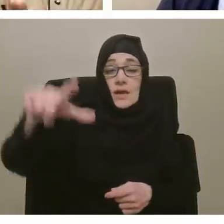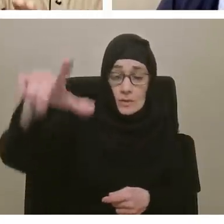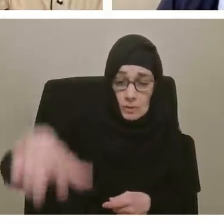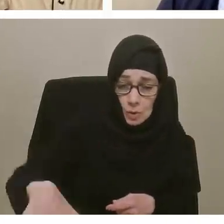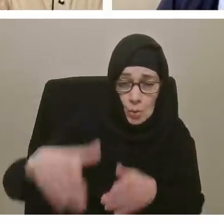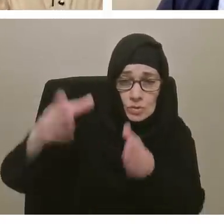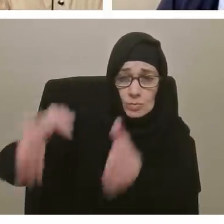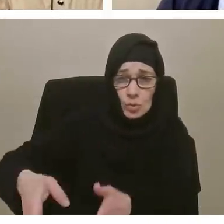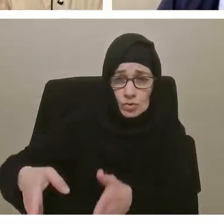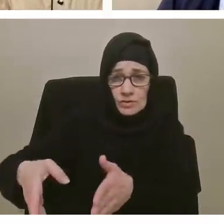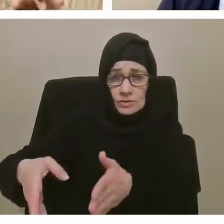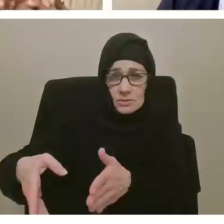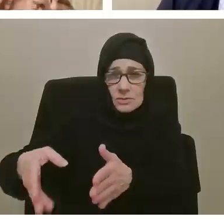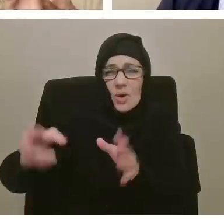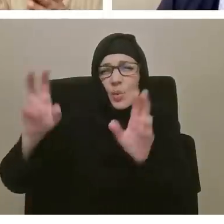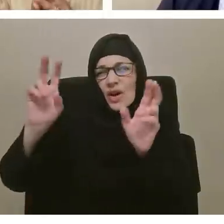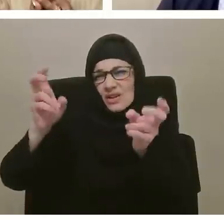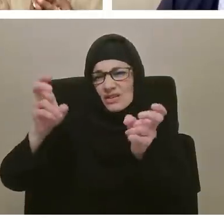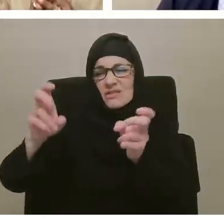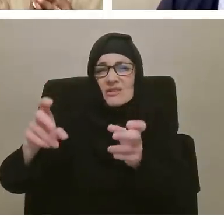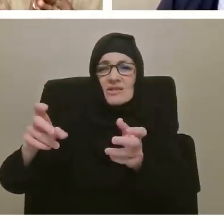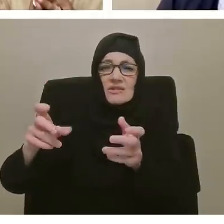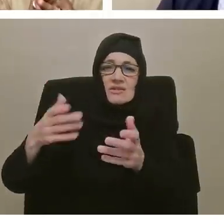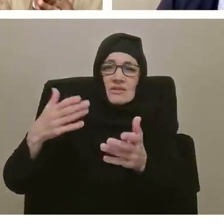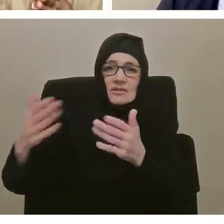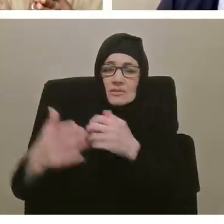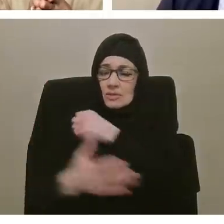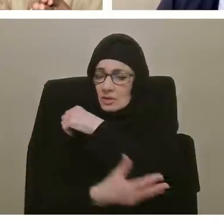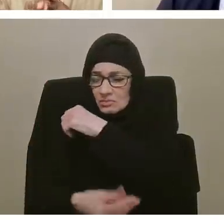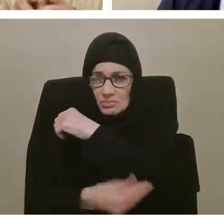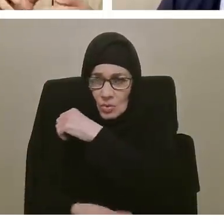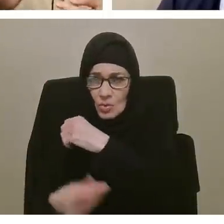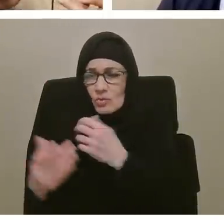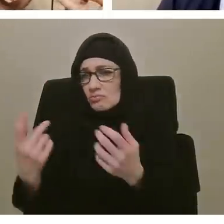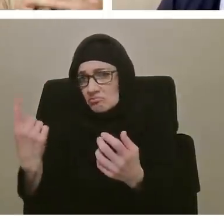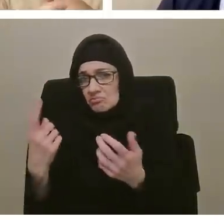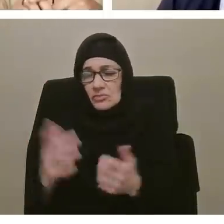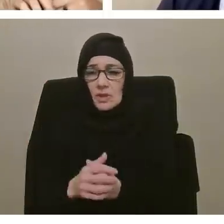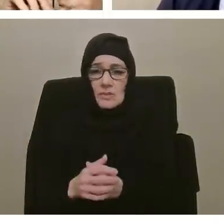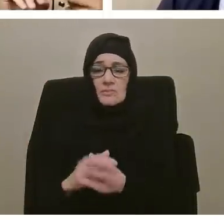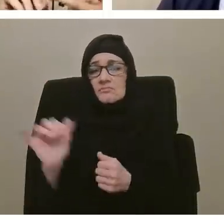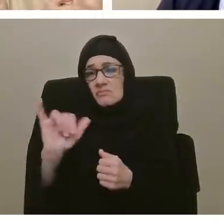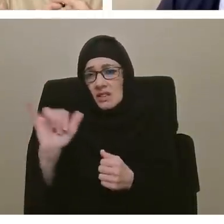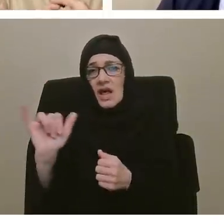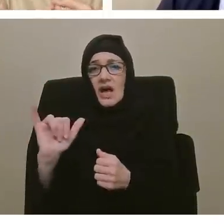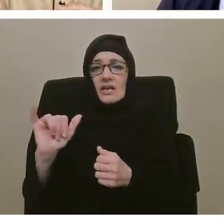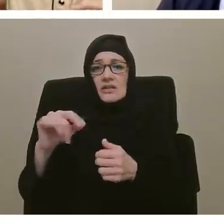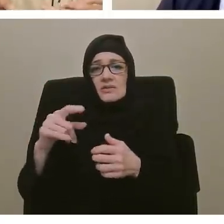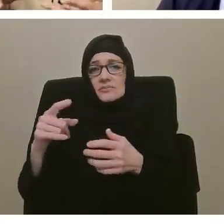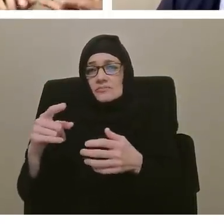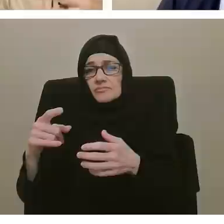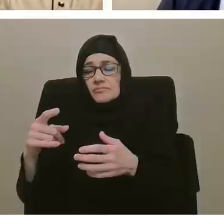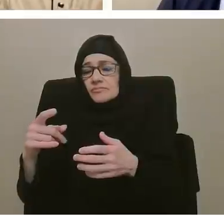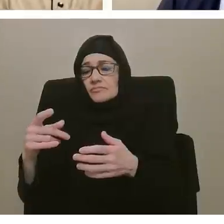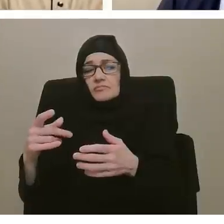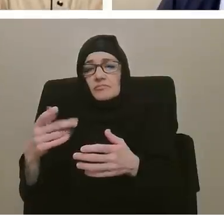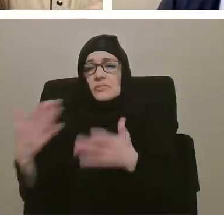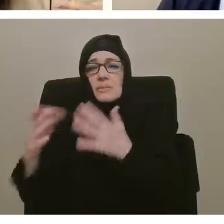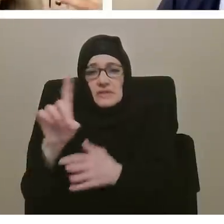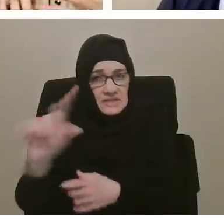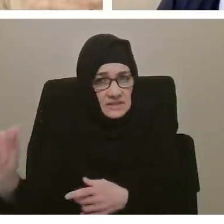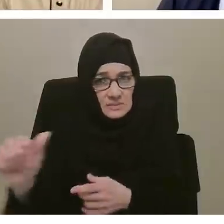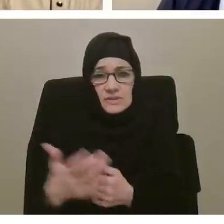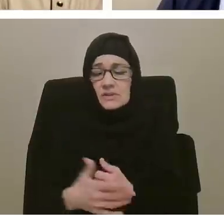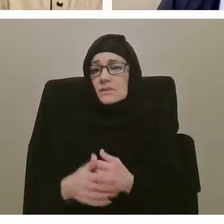these superficial standards in society, Abdullah ibn Maktum radiallahu ta'ala anhu, a person of low economic status,